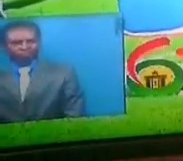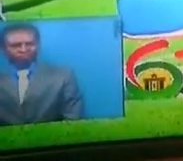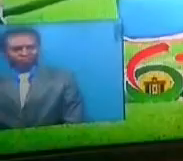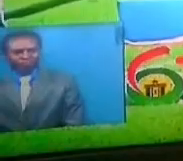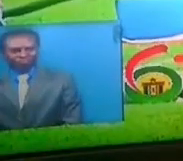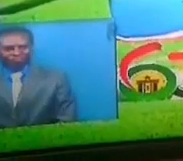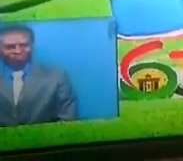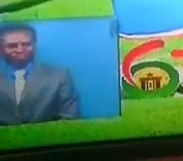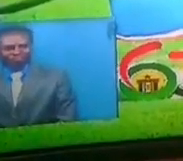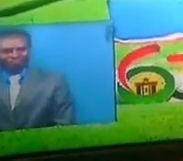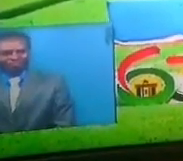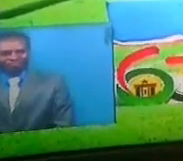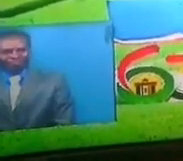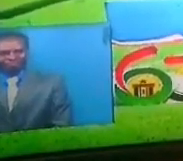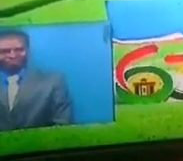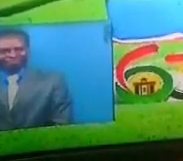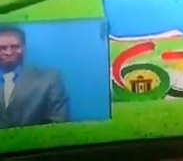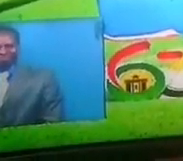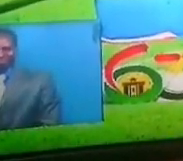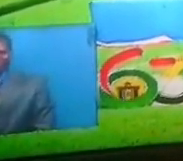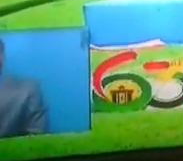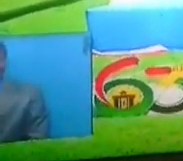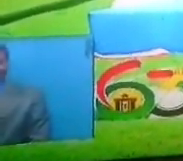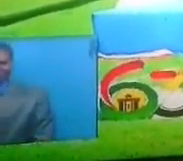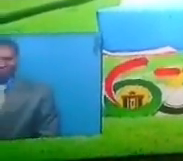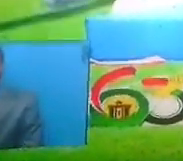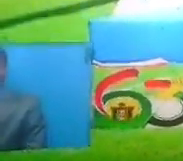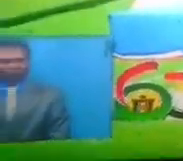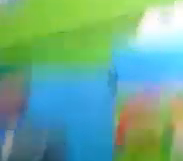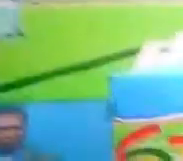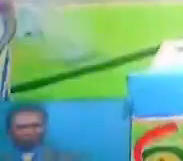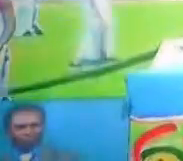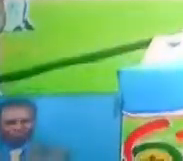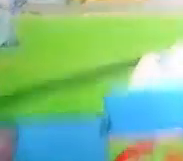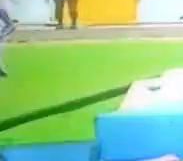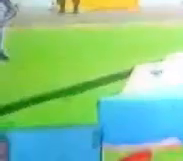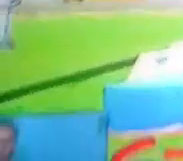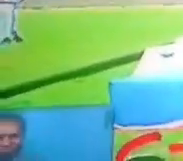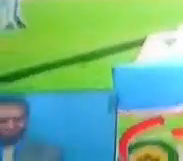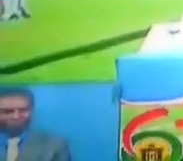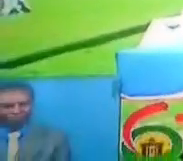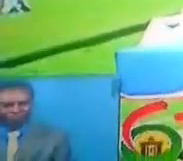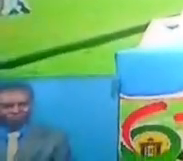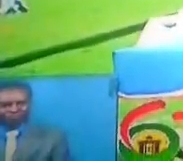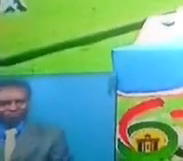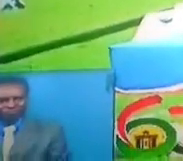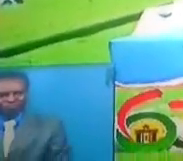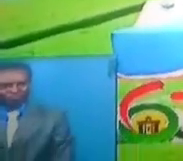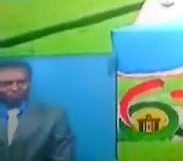could have trouble in our hands. Exactly. And so what it means again is that don't try this at home. It's for the experts.